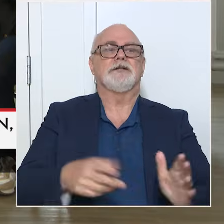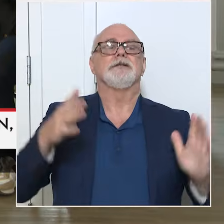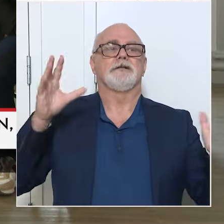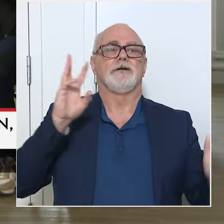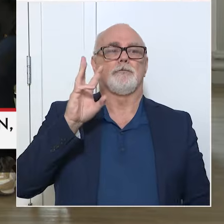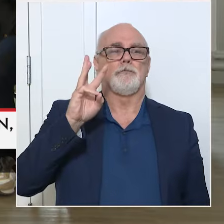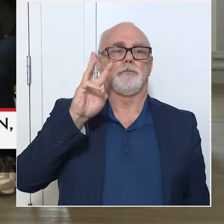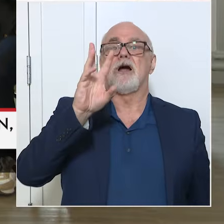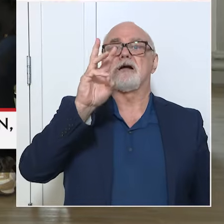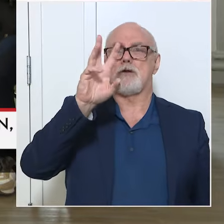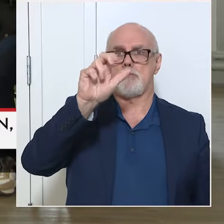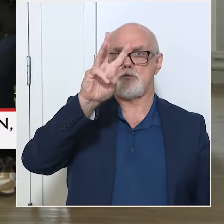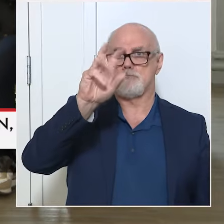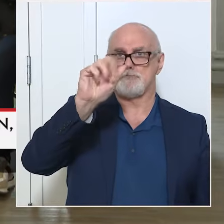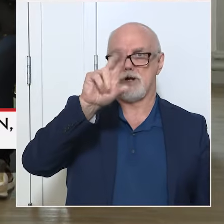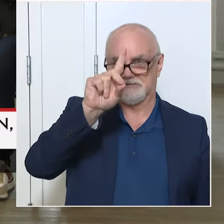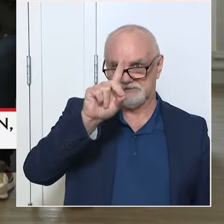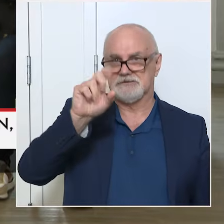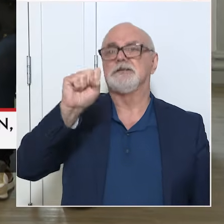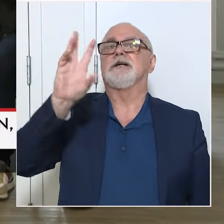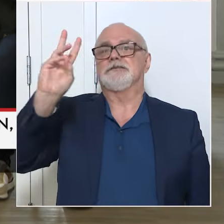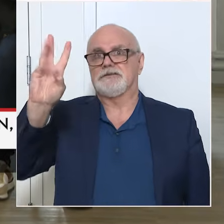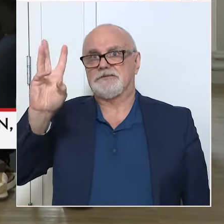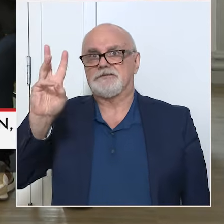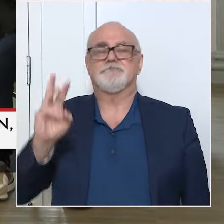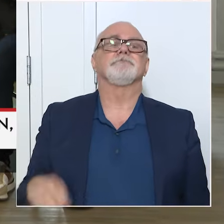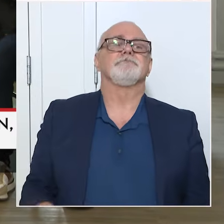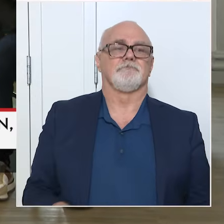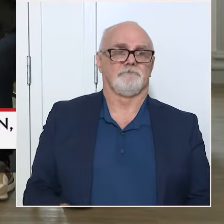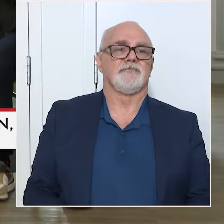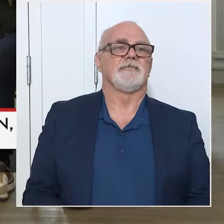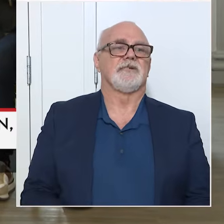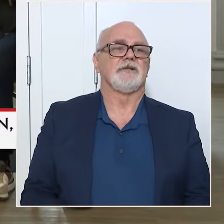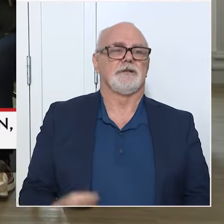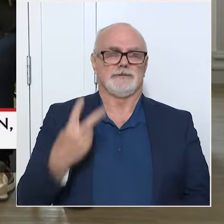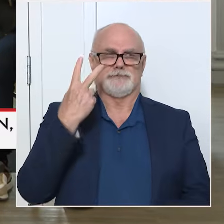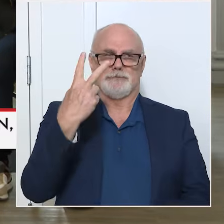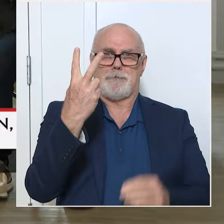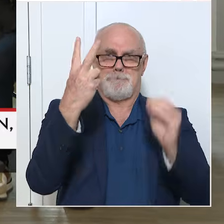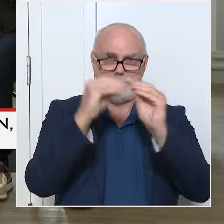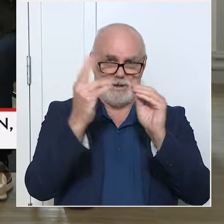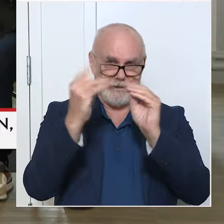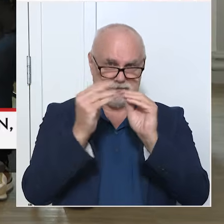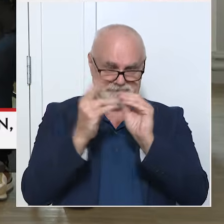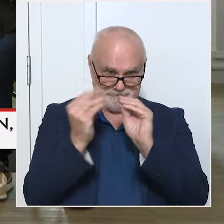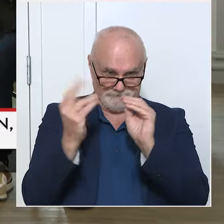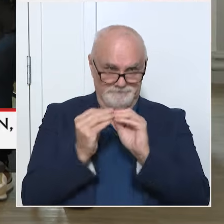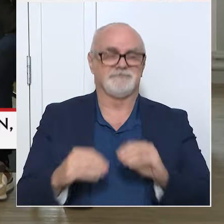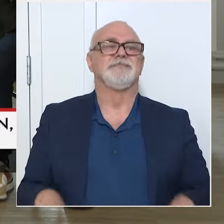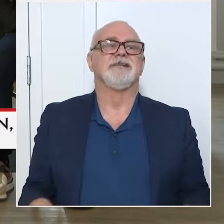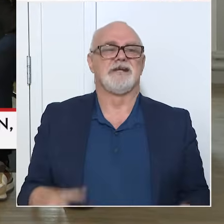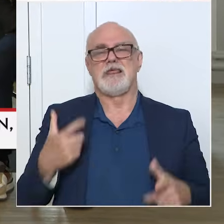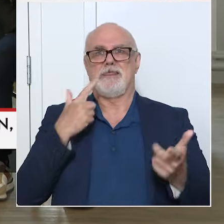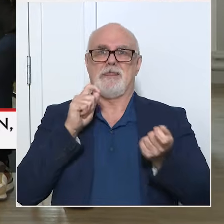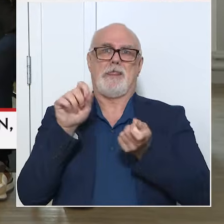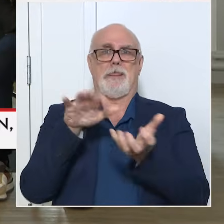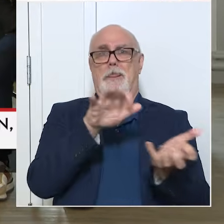of the district. So we're working on the last 2. We got 2 more to go. In